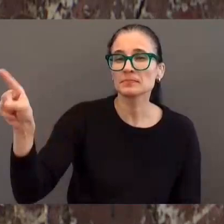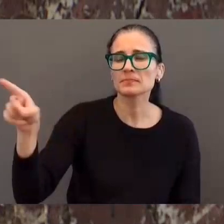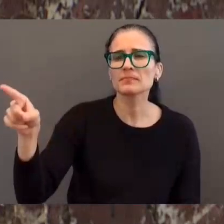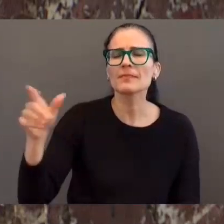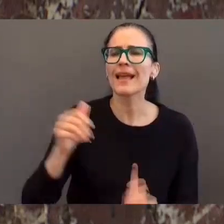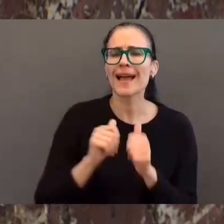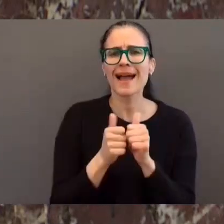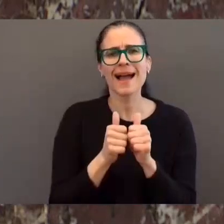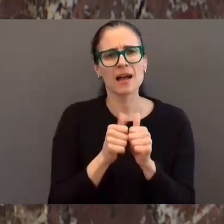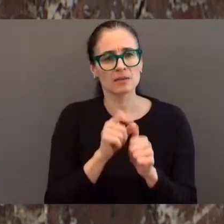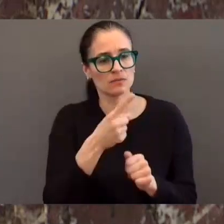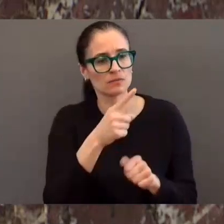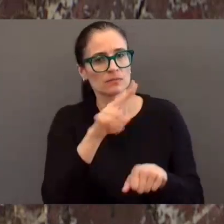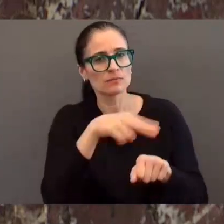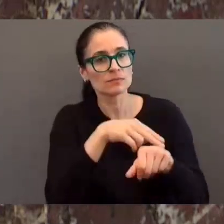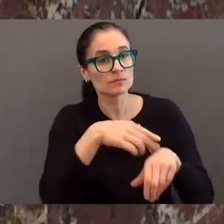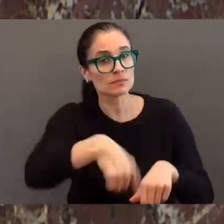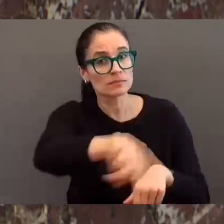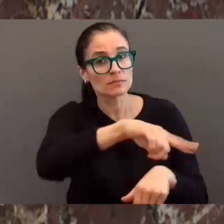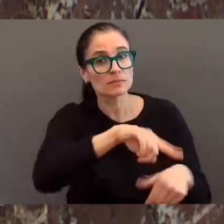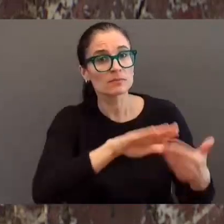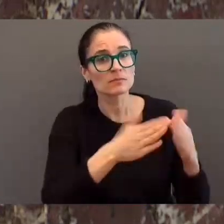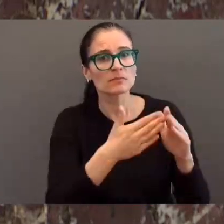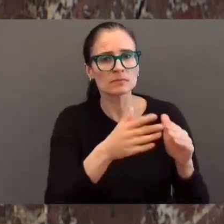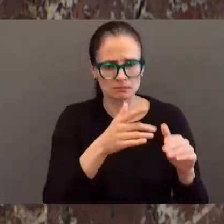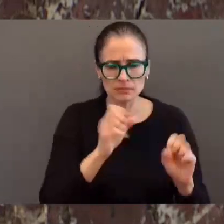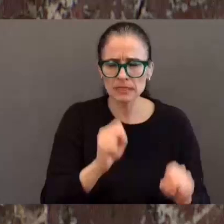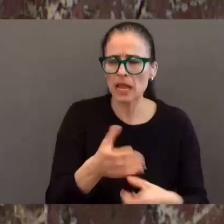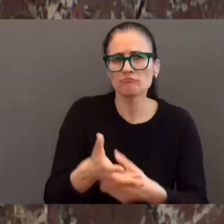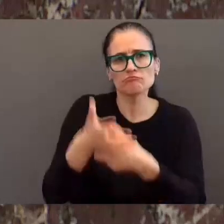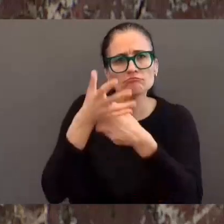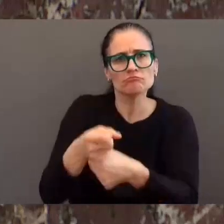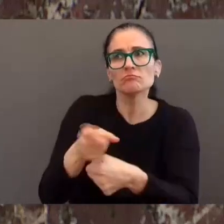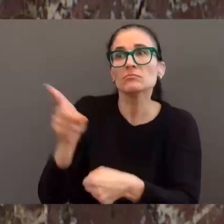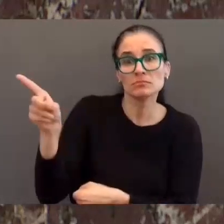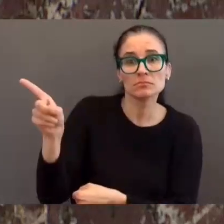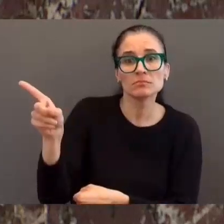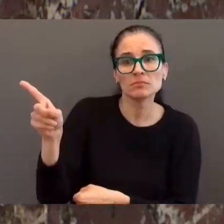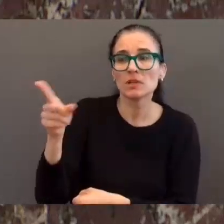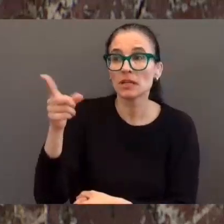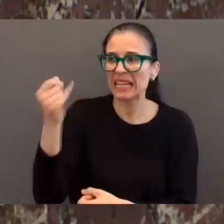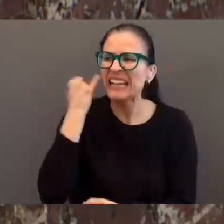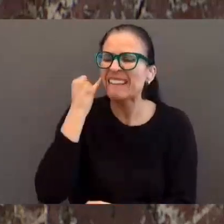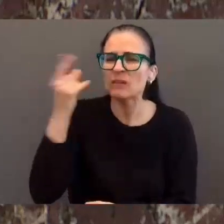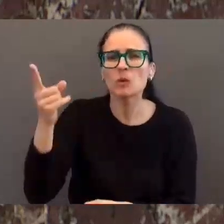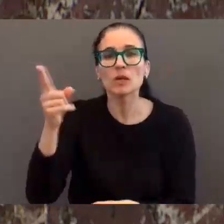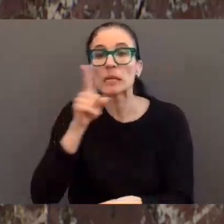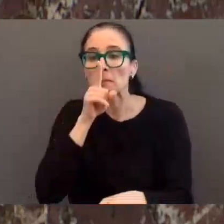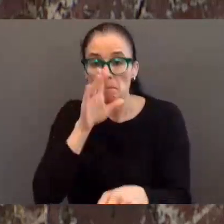to reconciliation when you continuously fall short of your commitments to DRIPA?